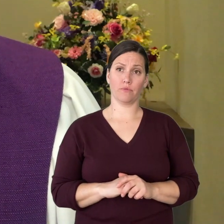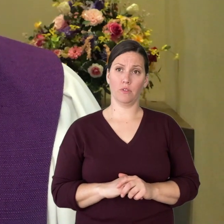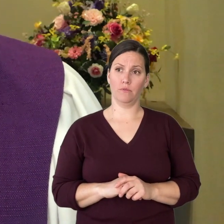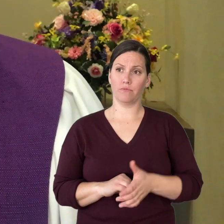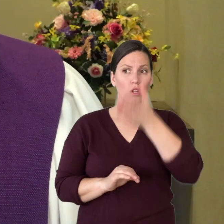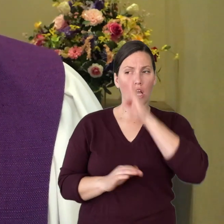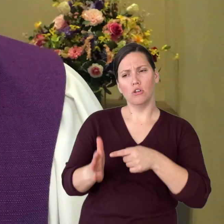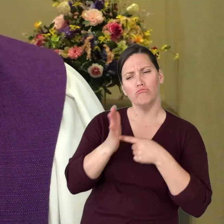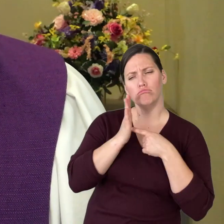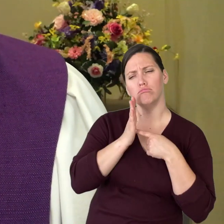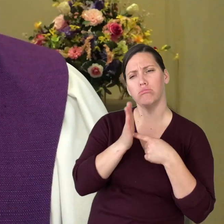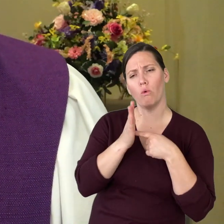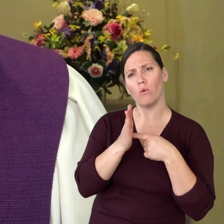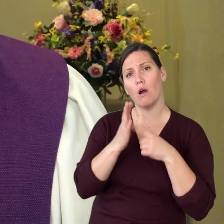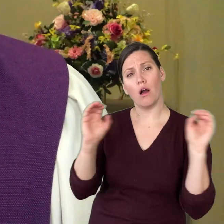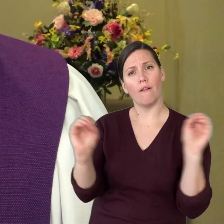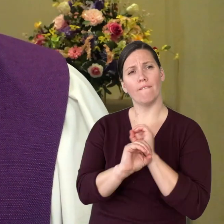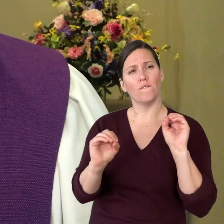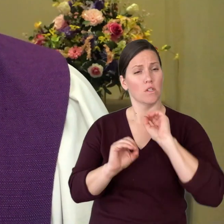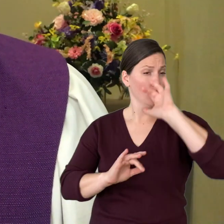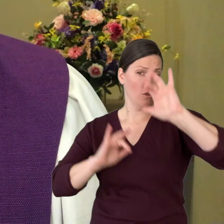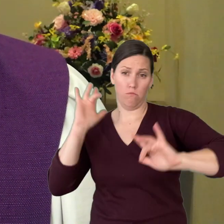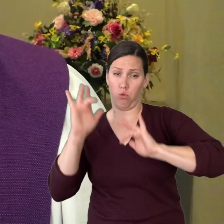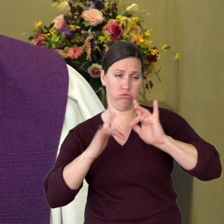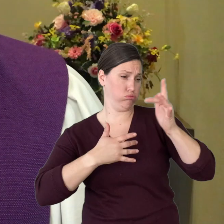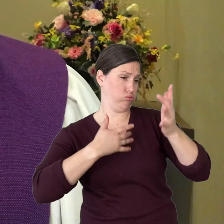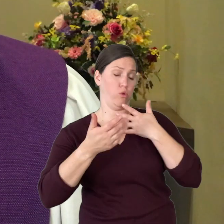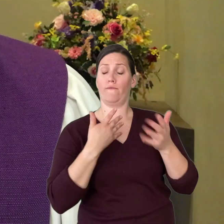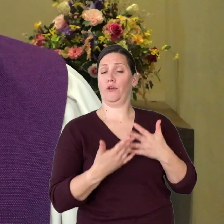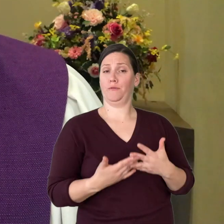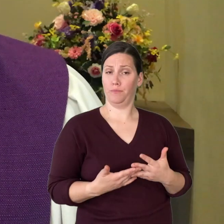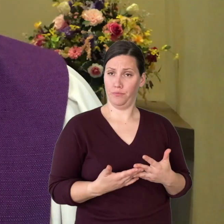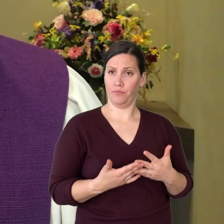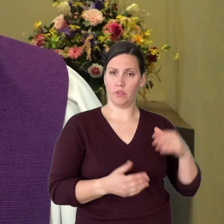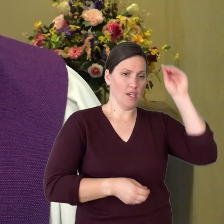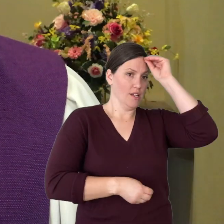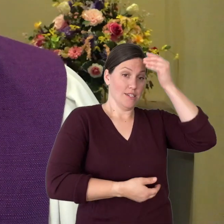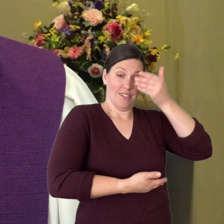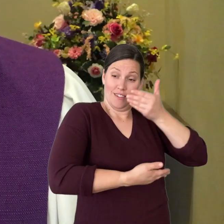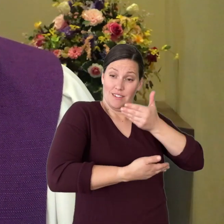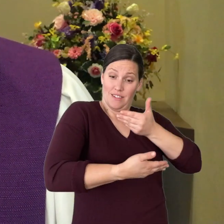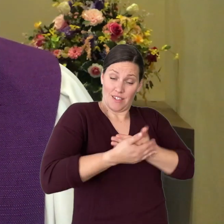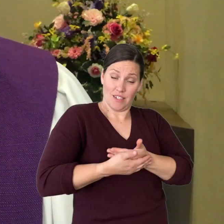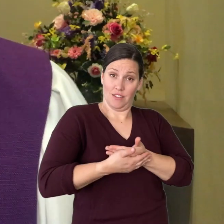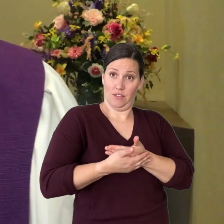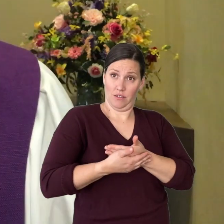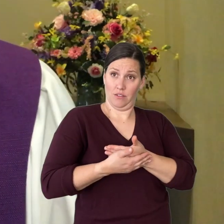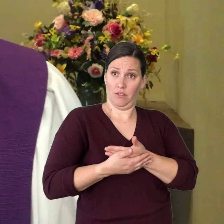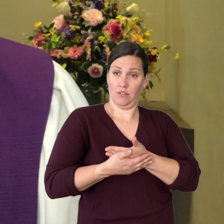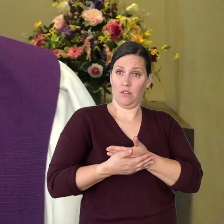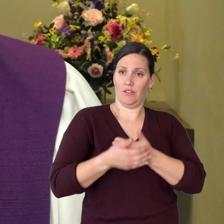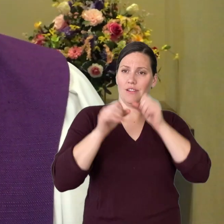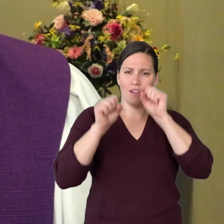God showed no mercy whatsoever to his Son so